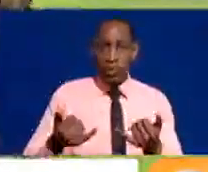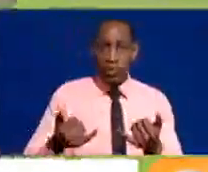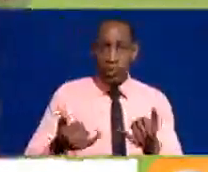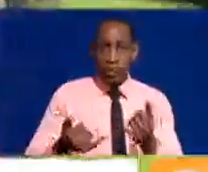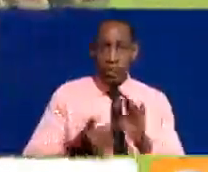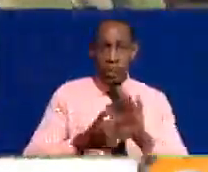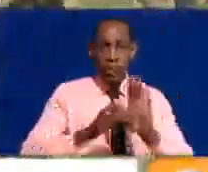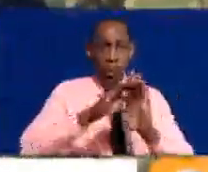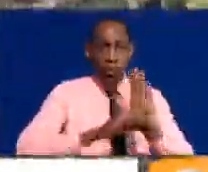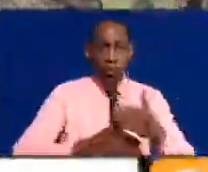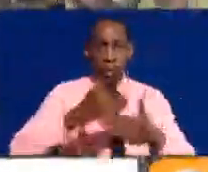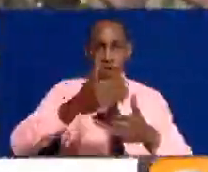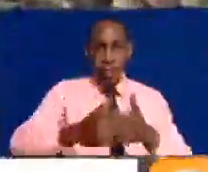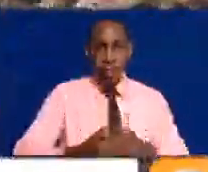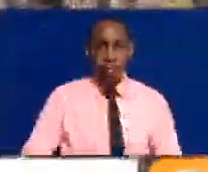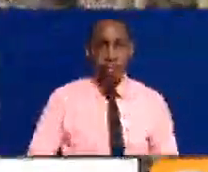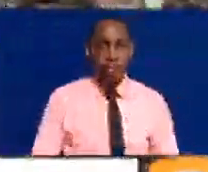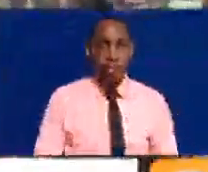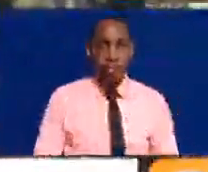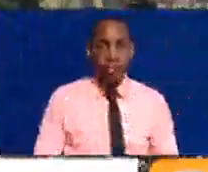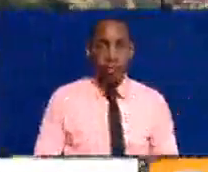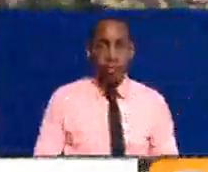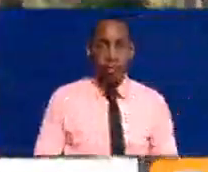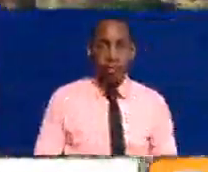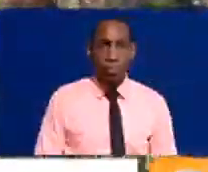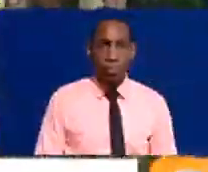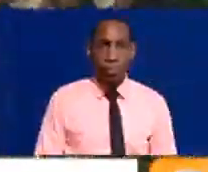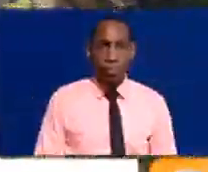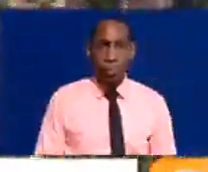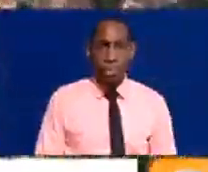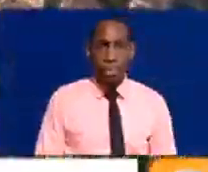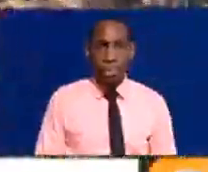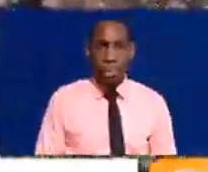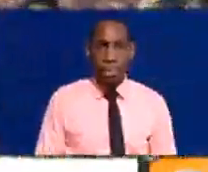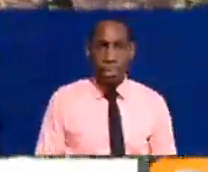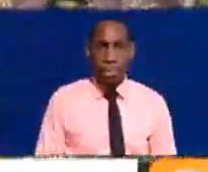the rest of the program. Hassan Mugambi, Citizen TV.